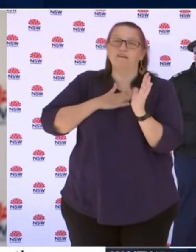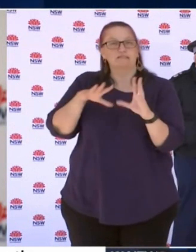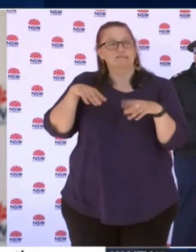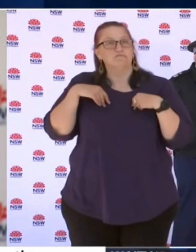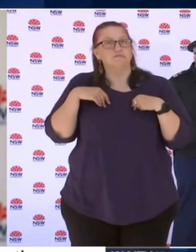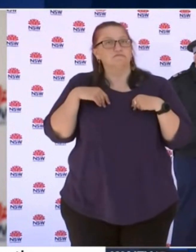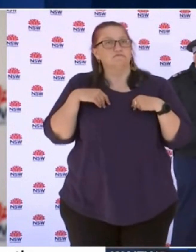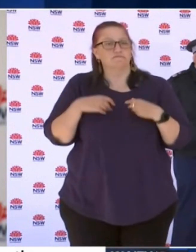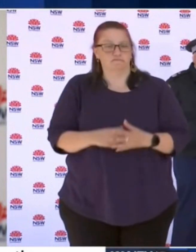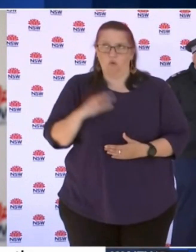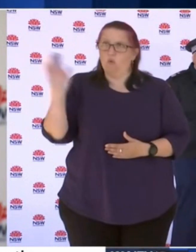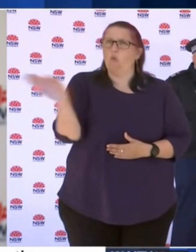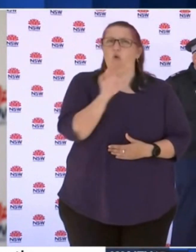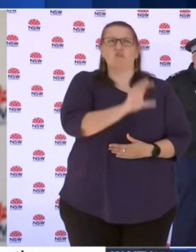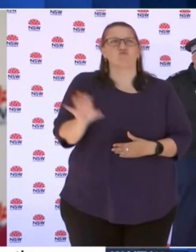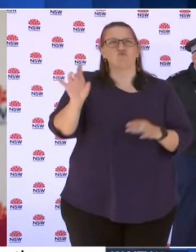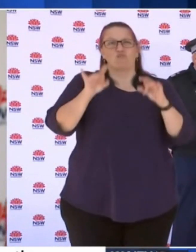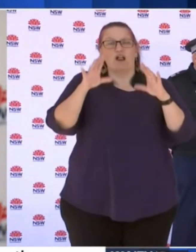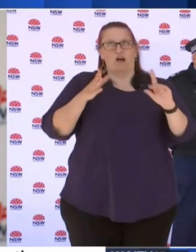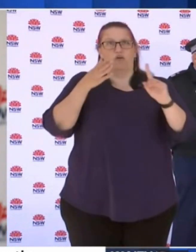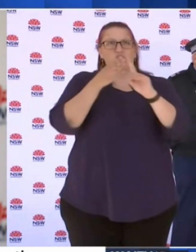working towards. Sorry, it